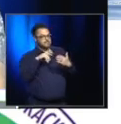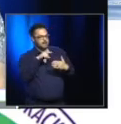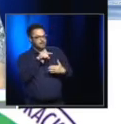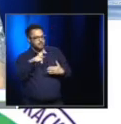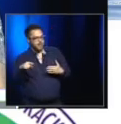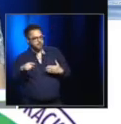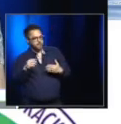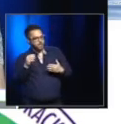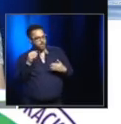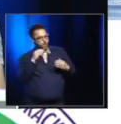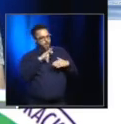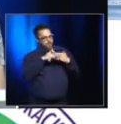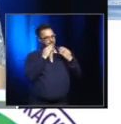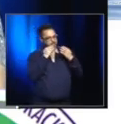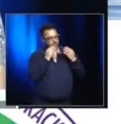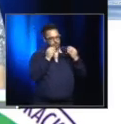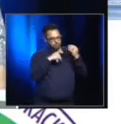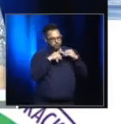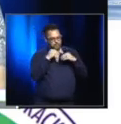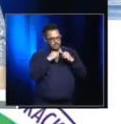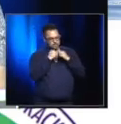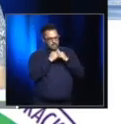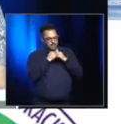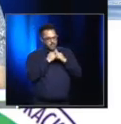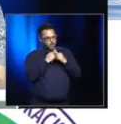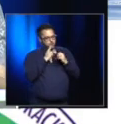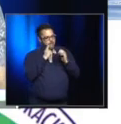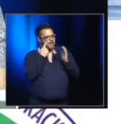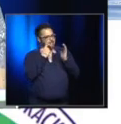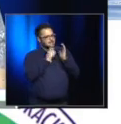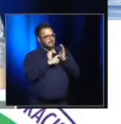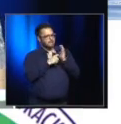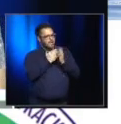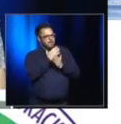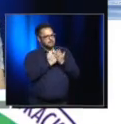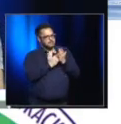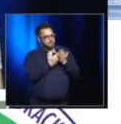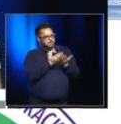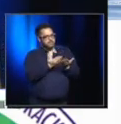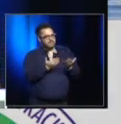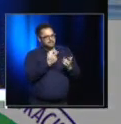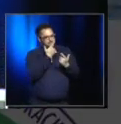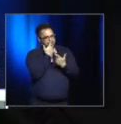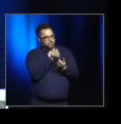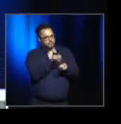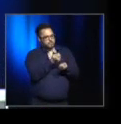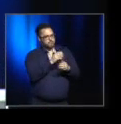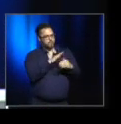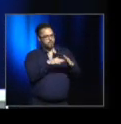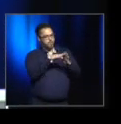we could start identifying areas of ecological interest, not just for them, but for the whole trophic system.